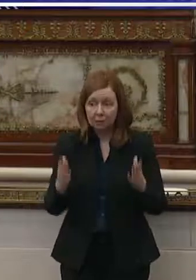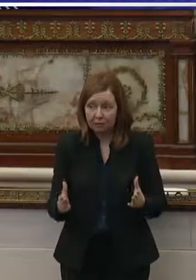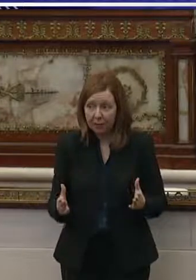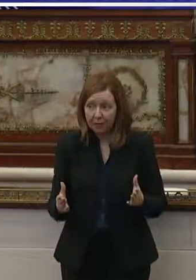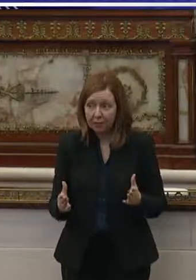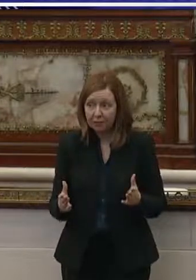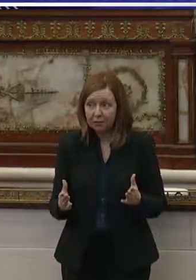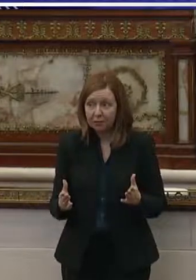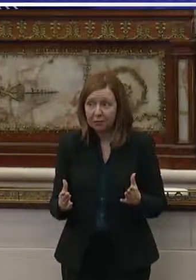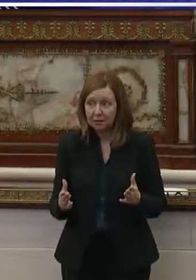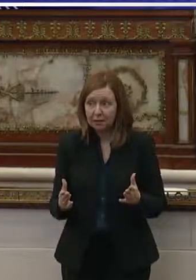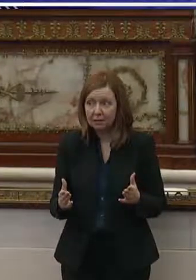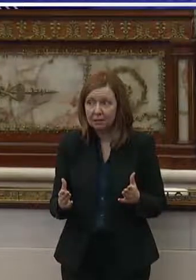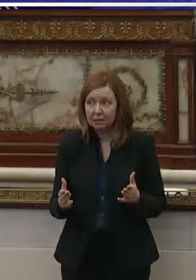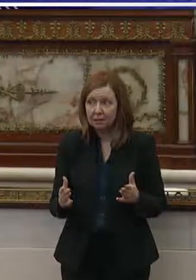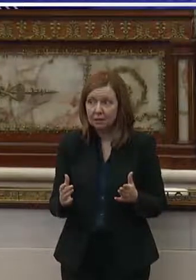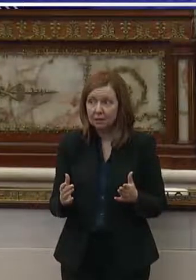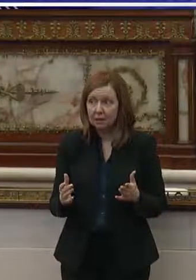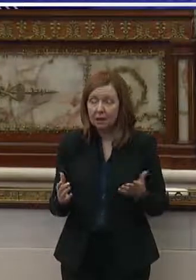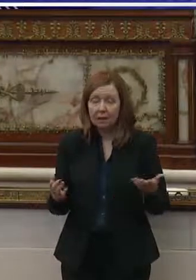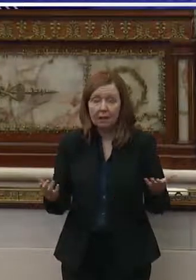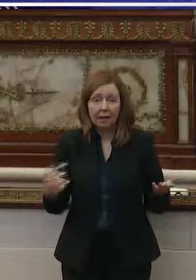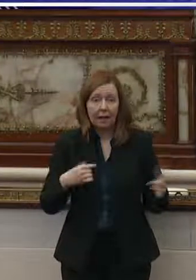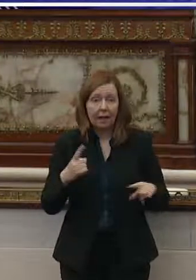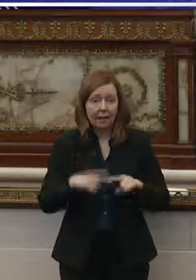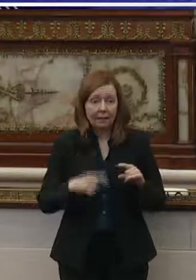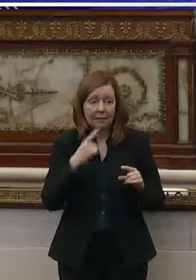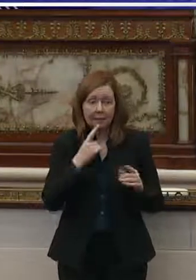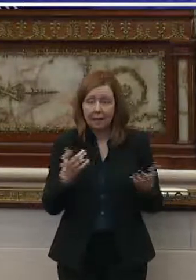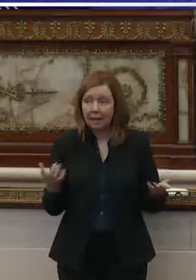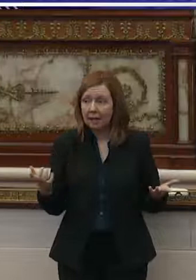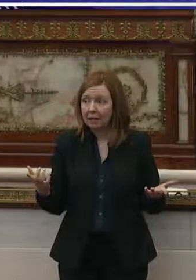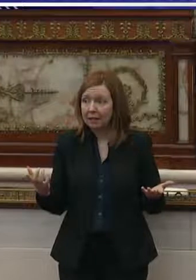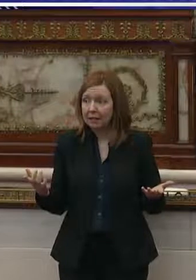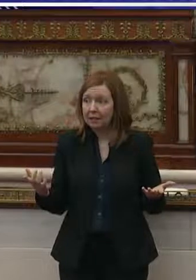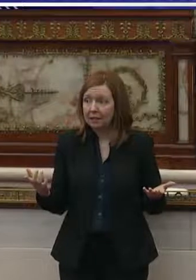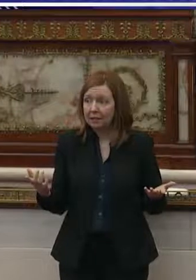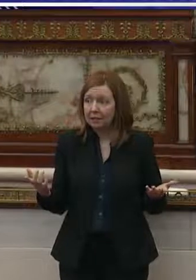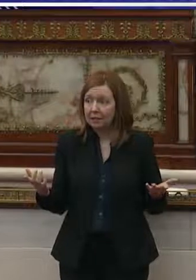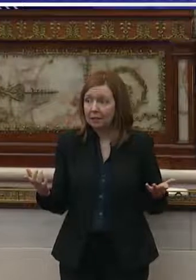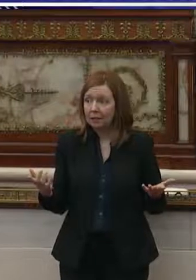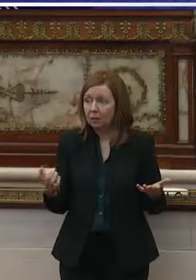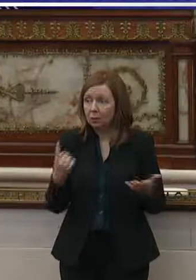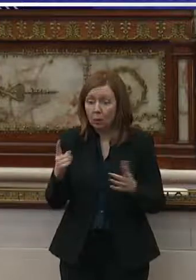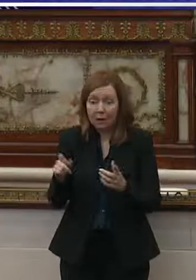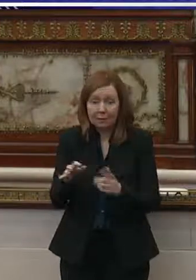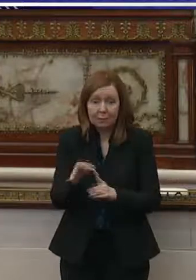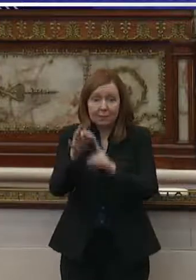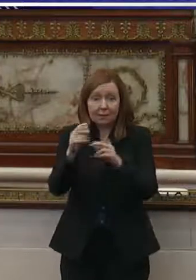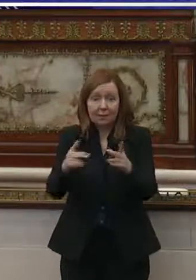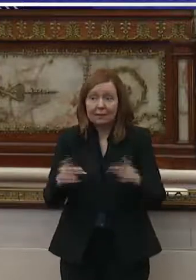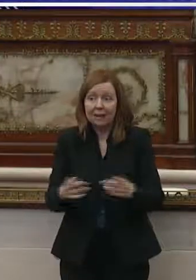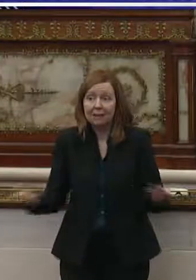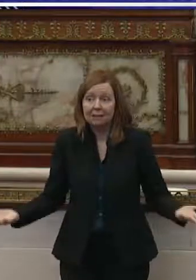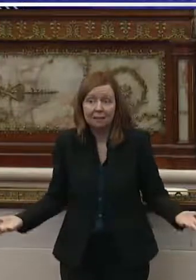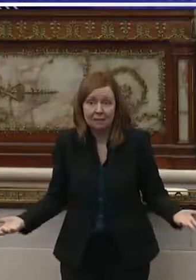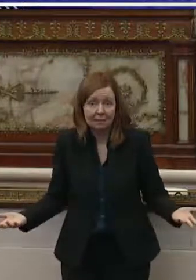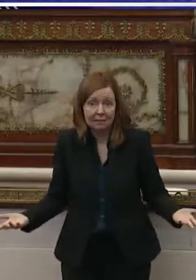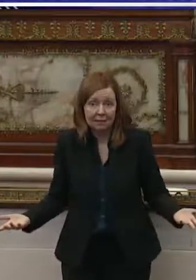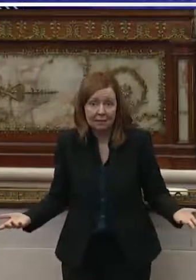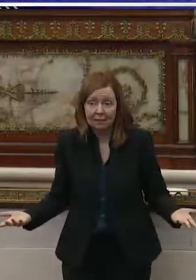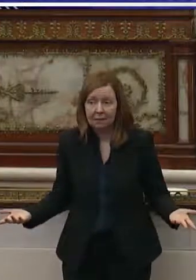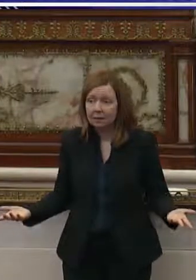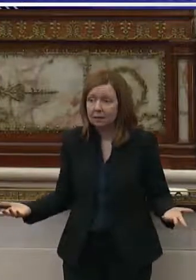of sites across the city. Yes. Well, I can't speak to I can't speak to one specific site or one. I'm not speaking to one